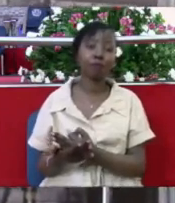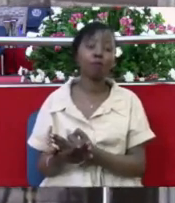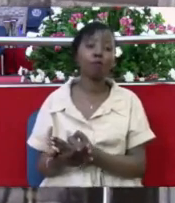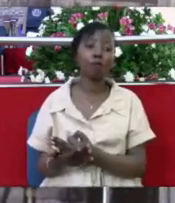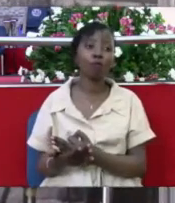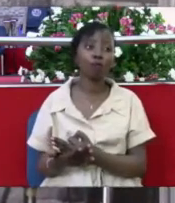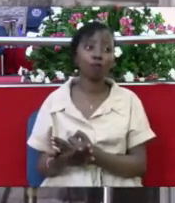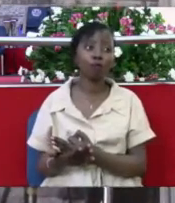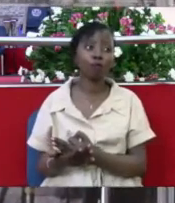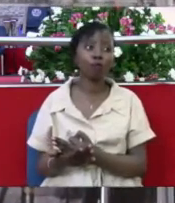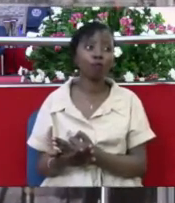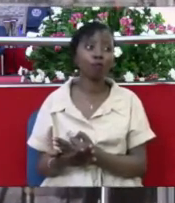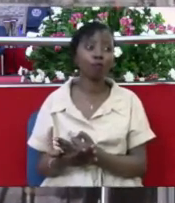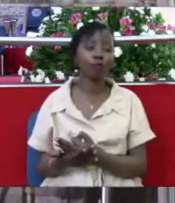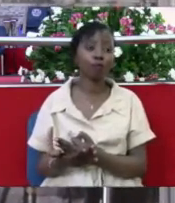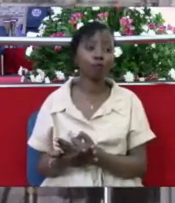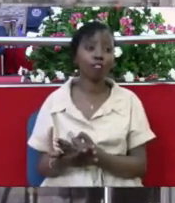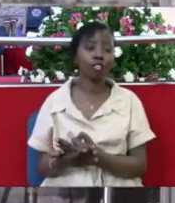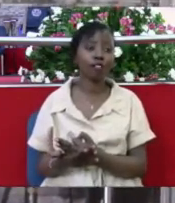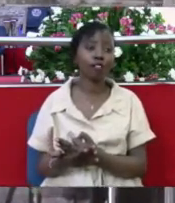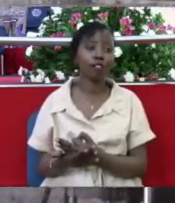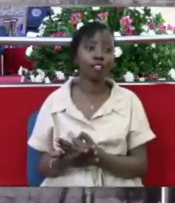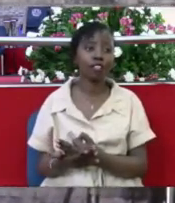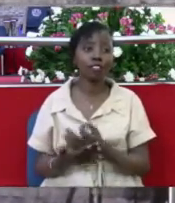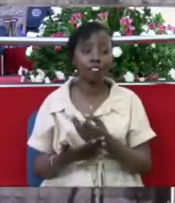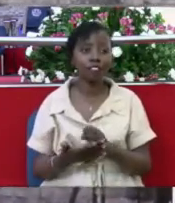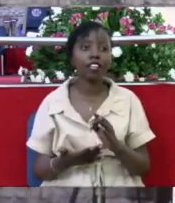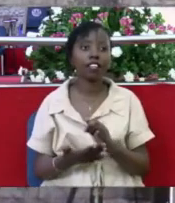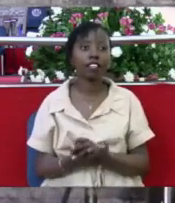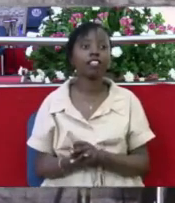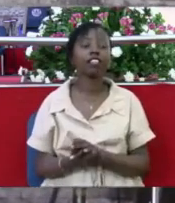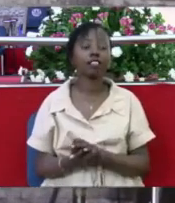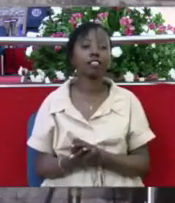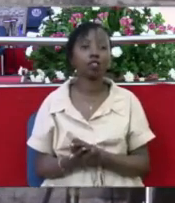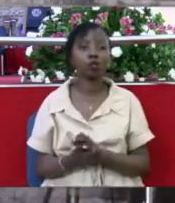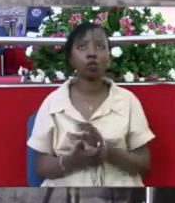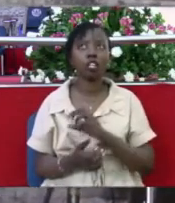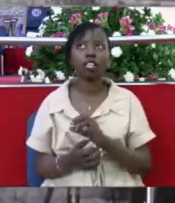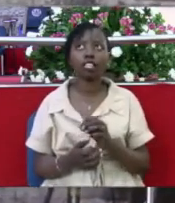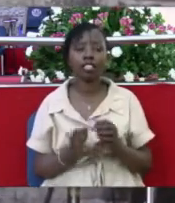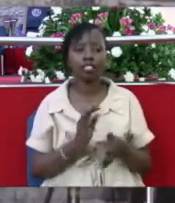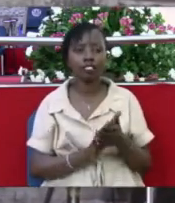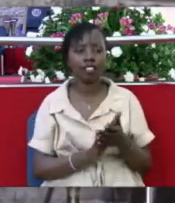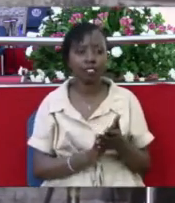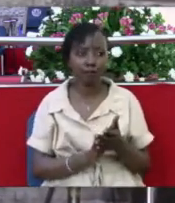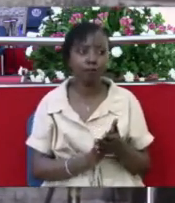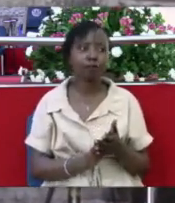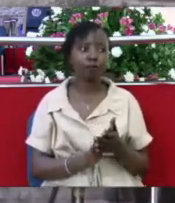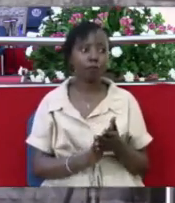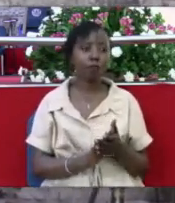quickly. Kwa muda wa haraka tu, because the time is running, sababu muda wakimbia, we're going to get into the